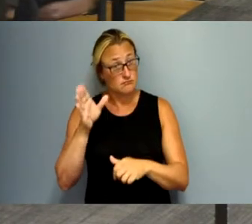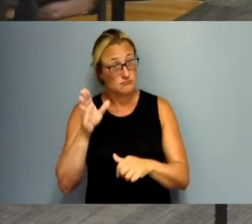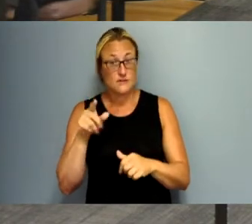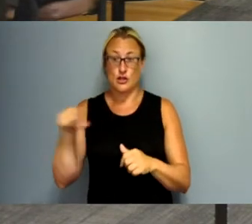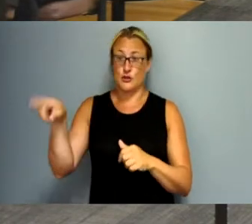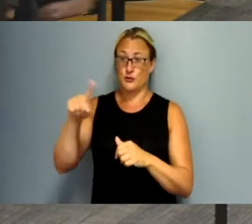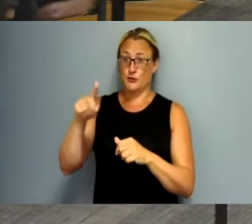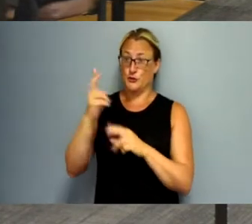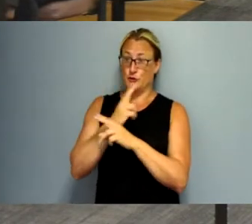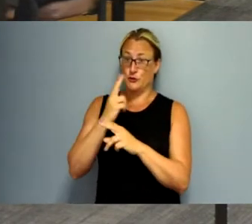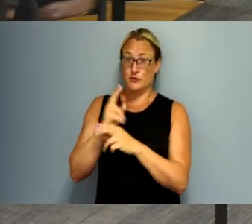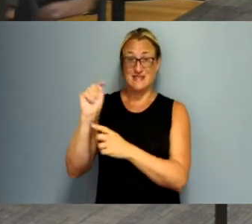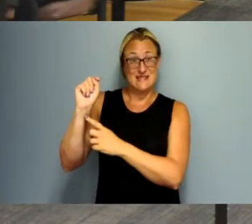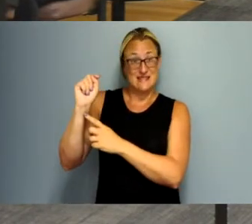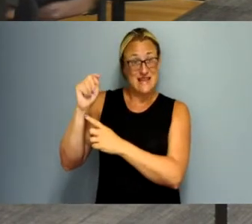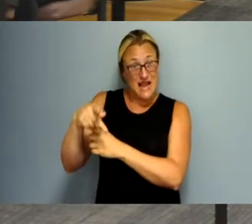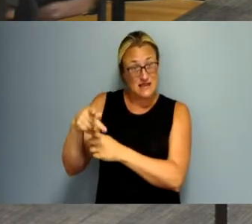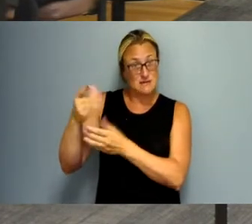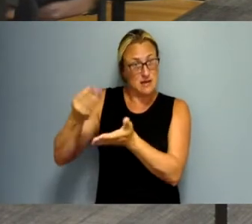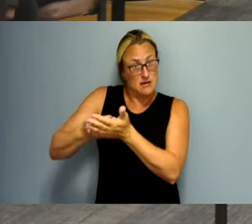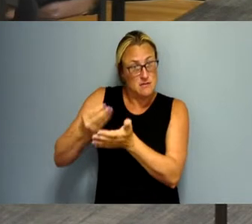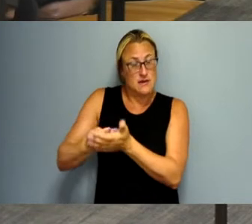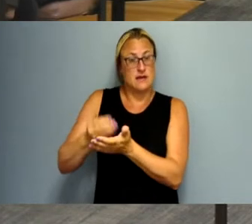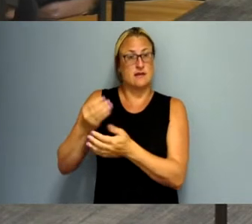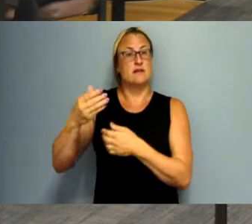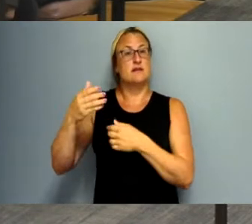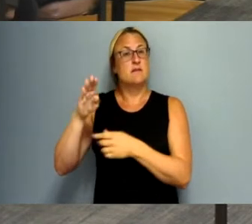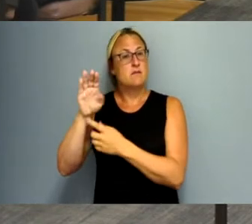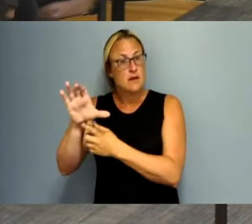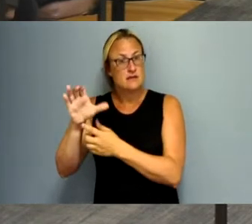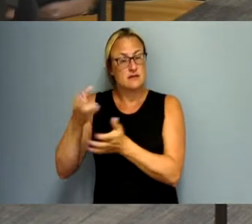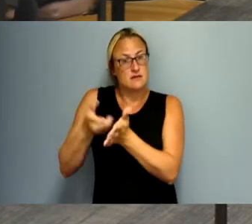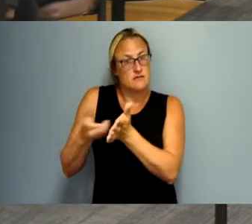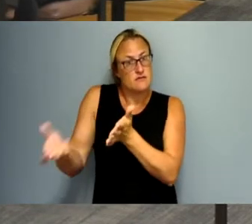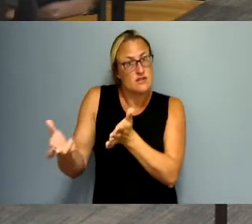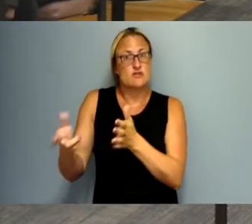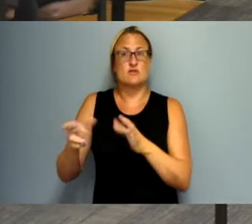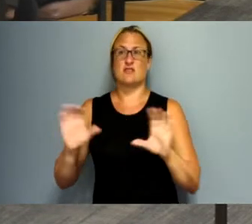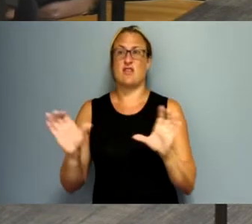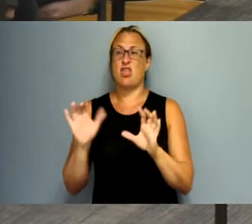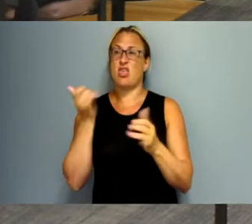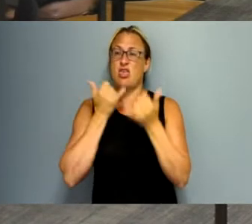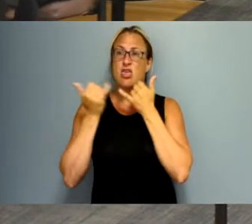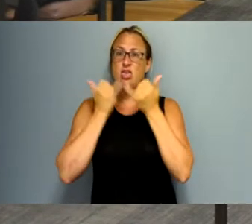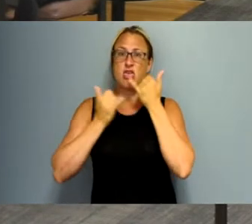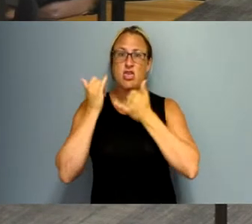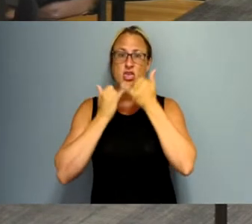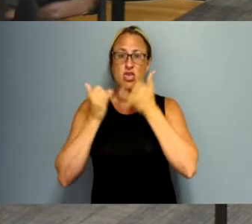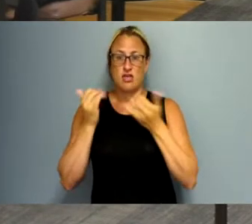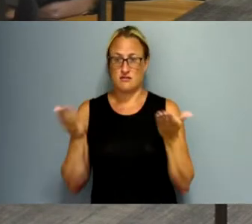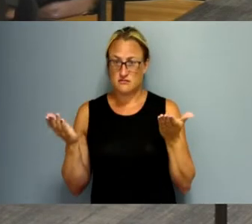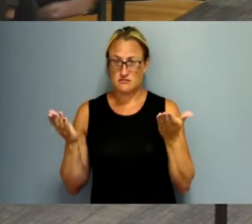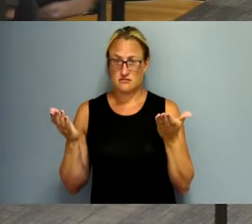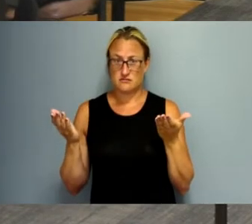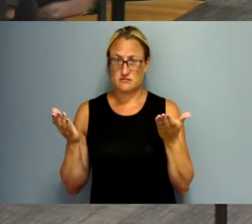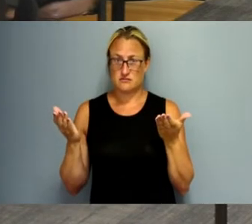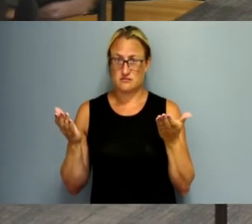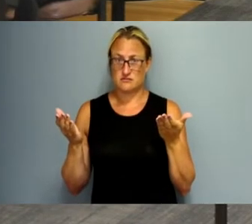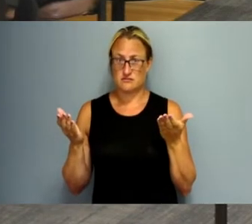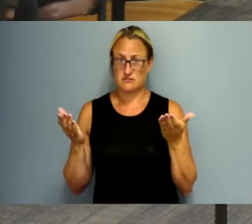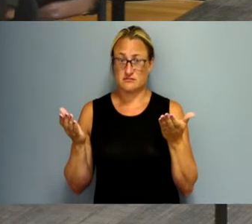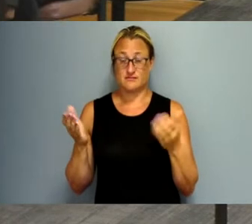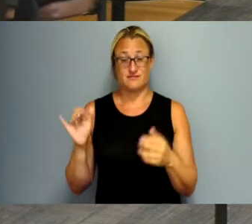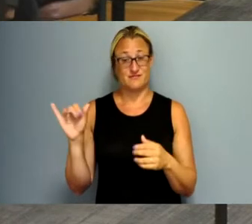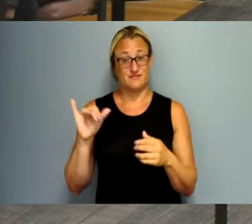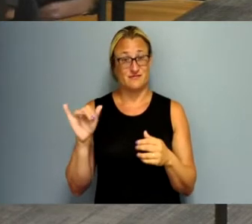resources, taxpayer funds, and you're doing all sorts of things you shouldn't be doing on it. But most importantly, you